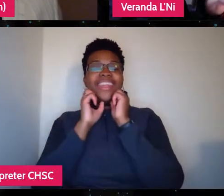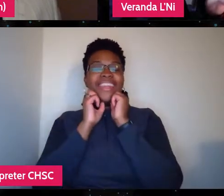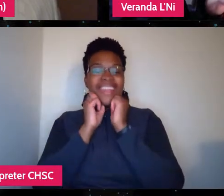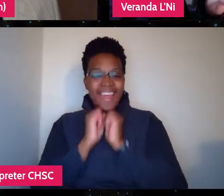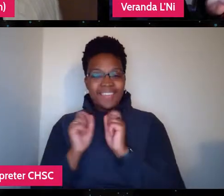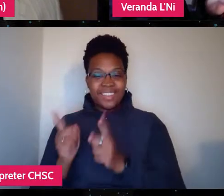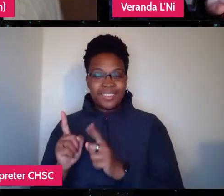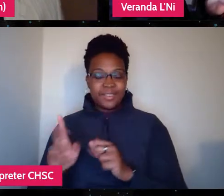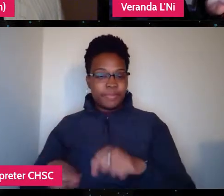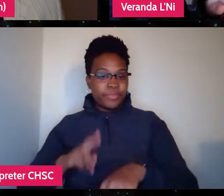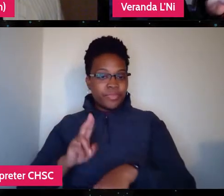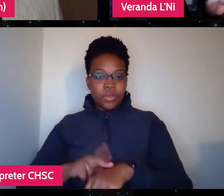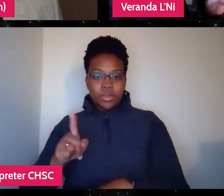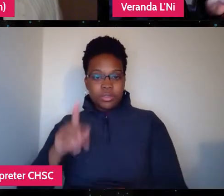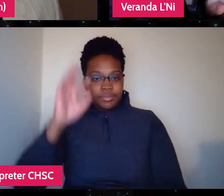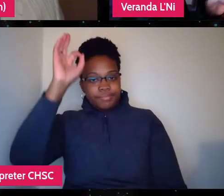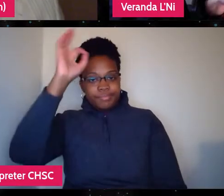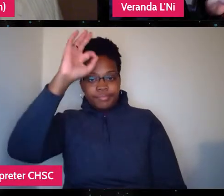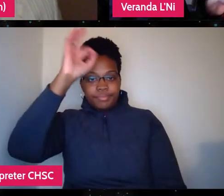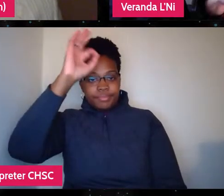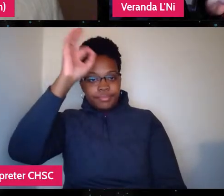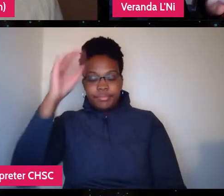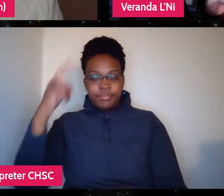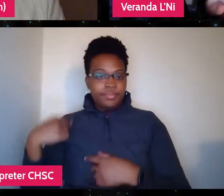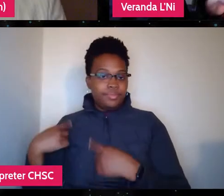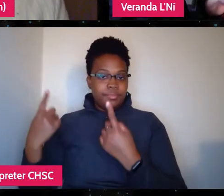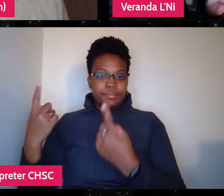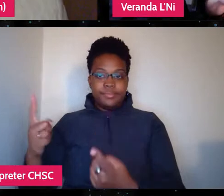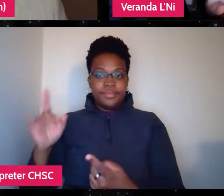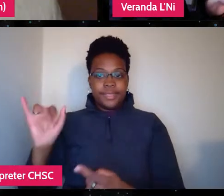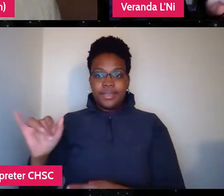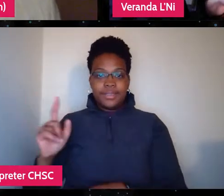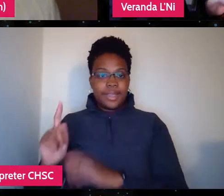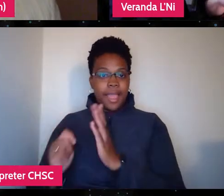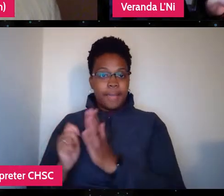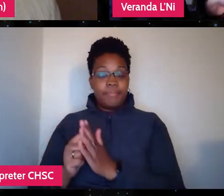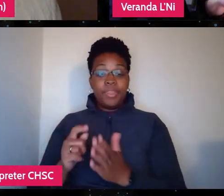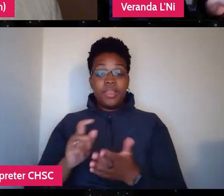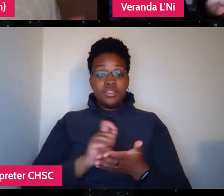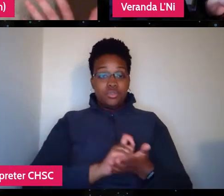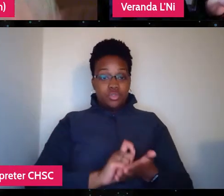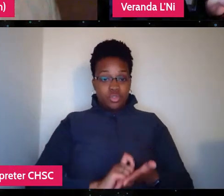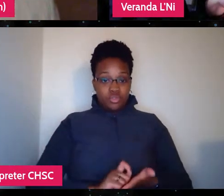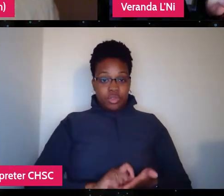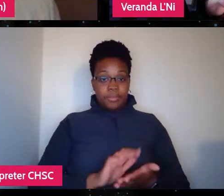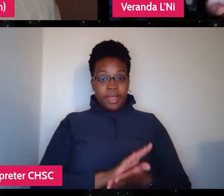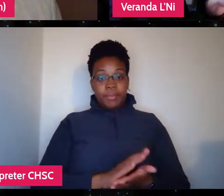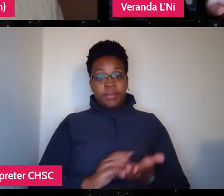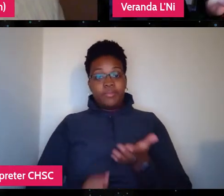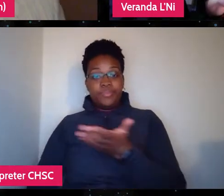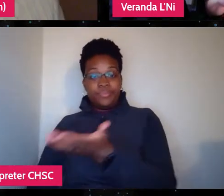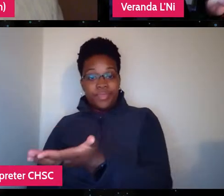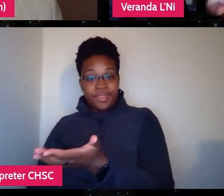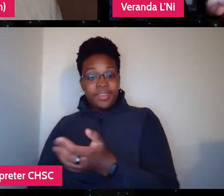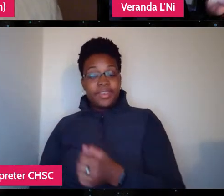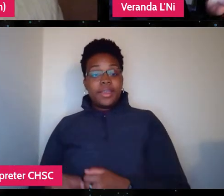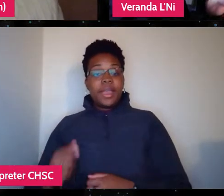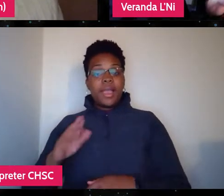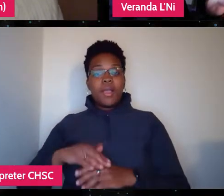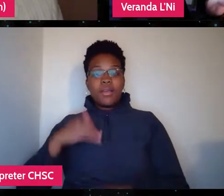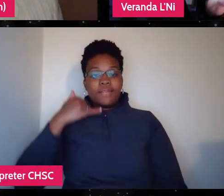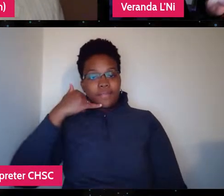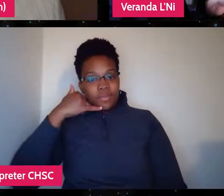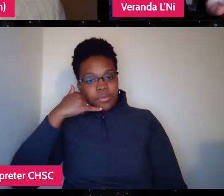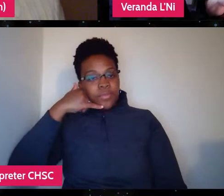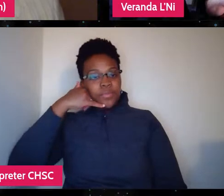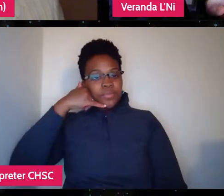course, she didn't know anything about it up to that time. So we got her the script. I was on the phone with her, you know, which